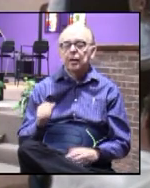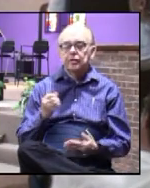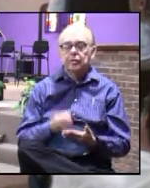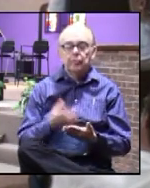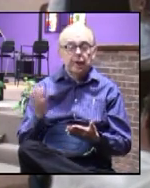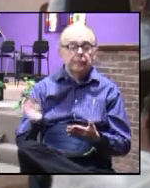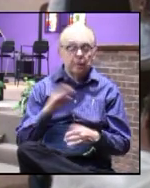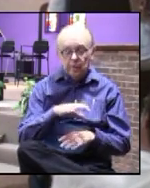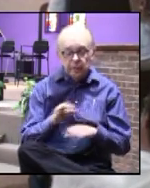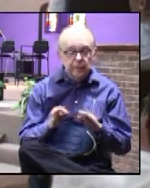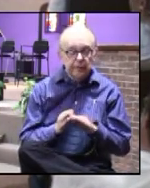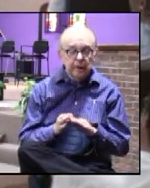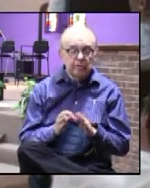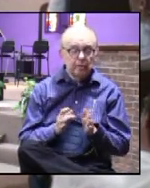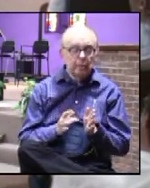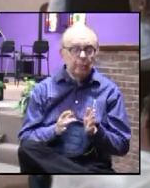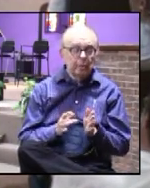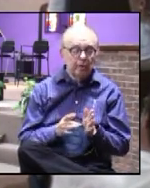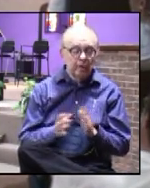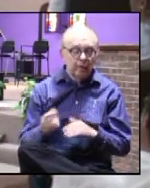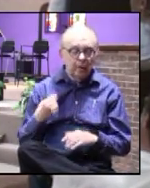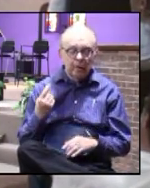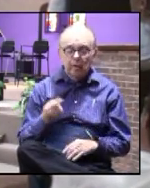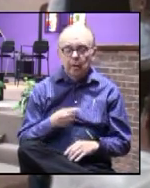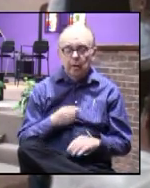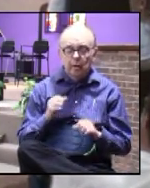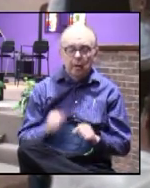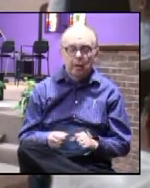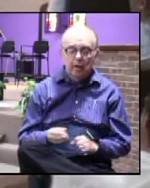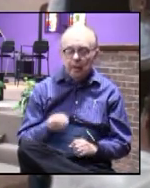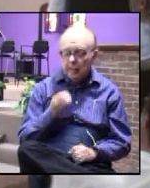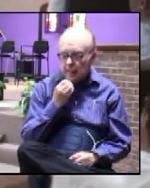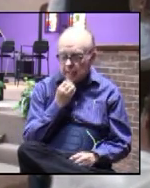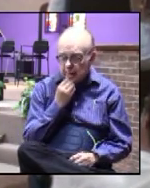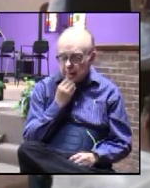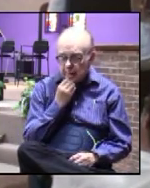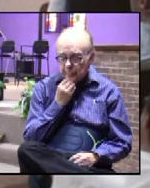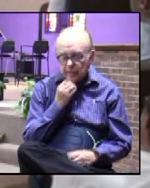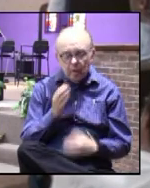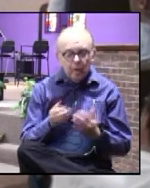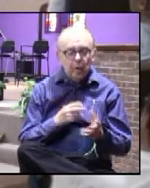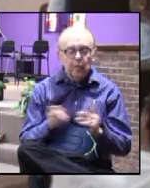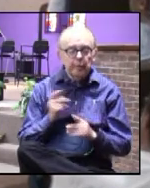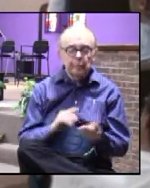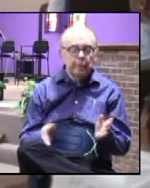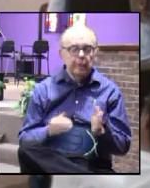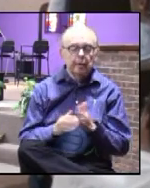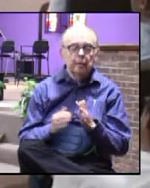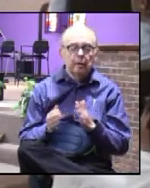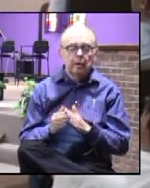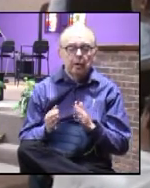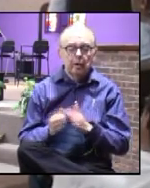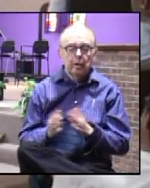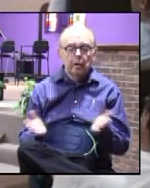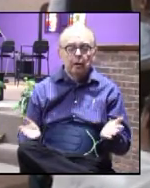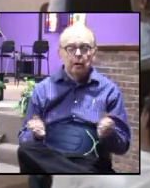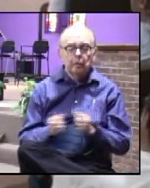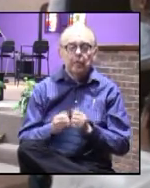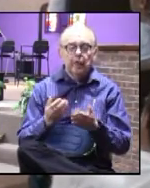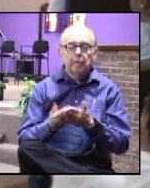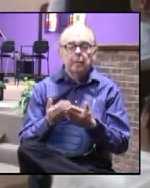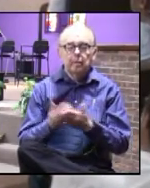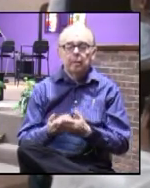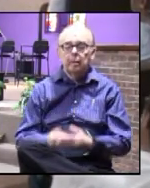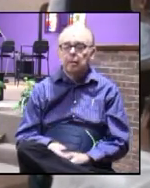feet? Oh, we could have fed all the population of Middletown for that $45,000 for a